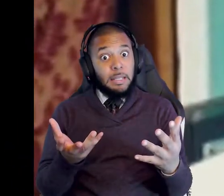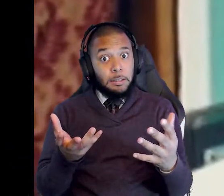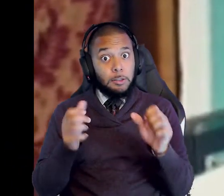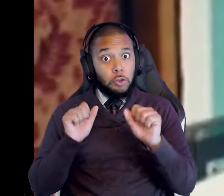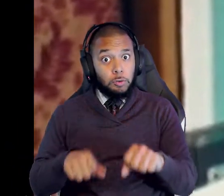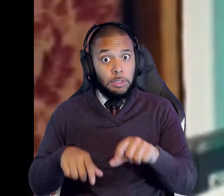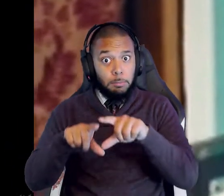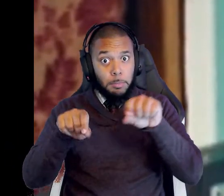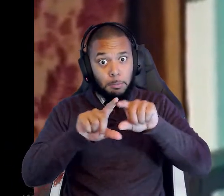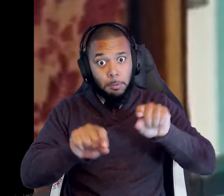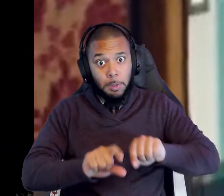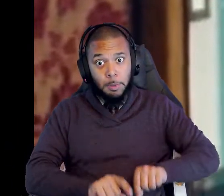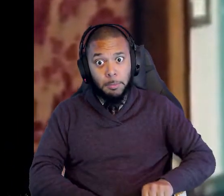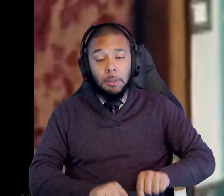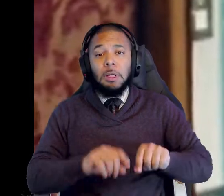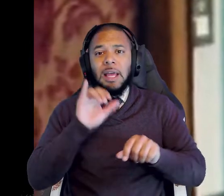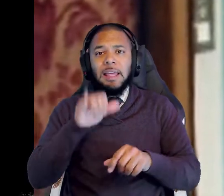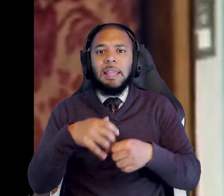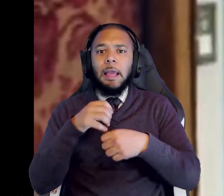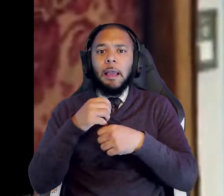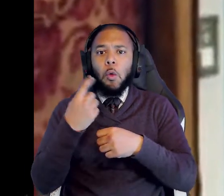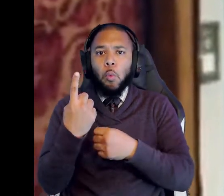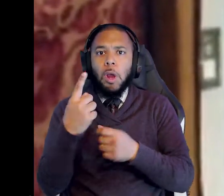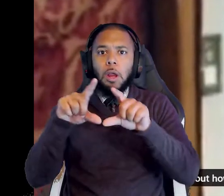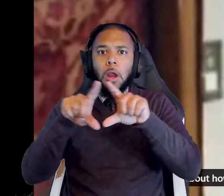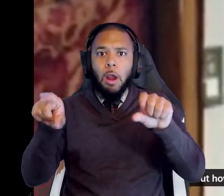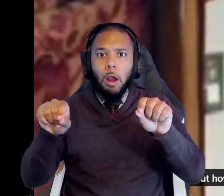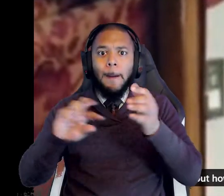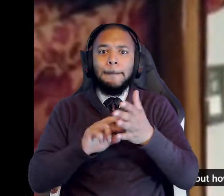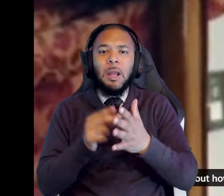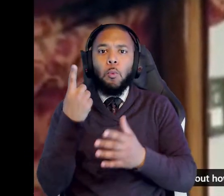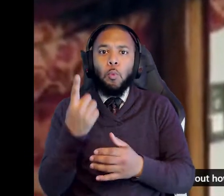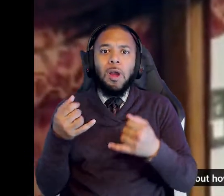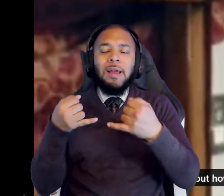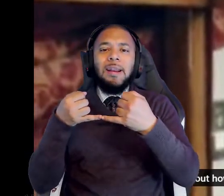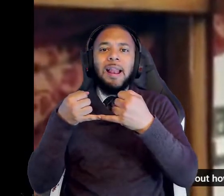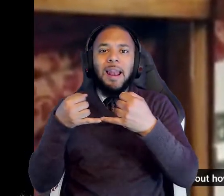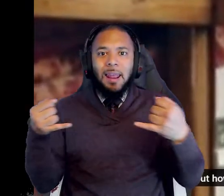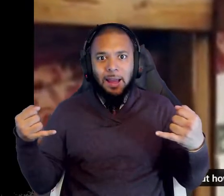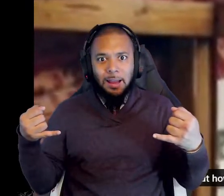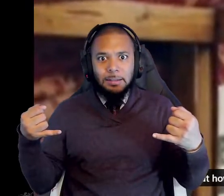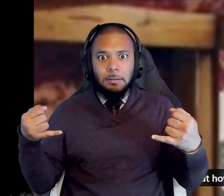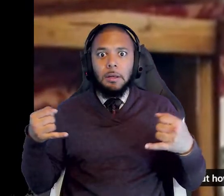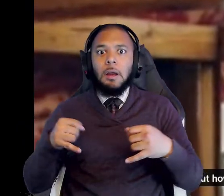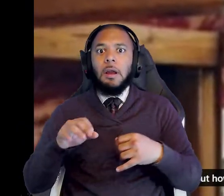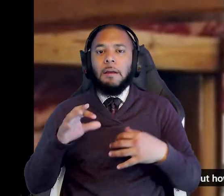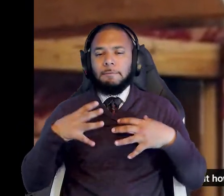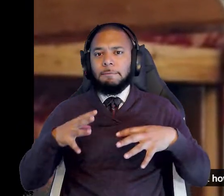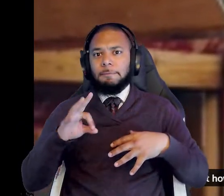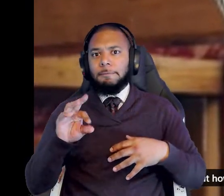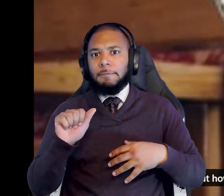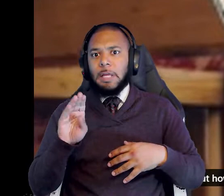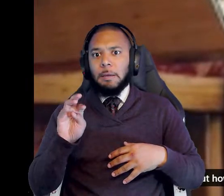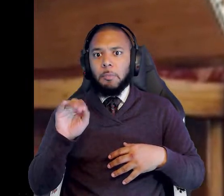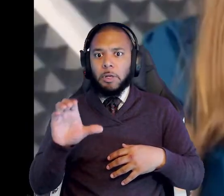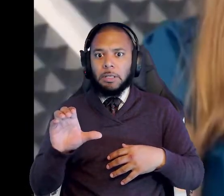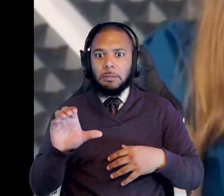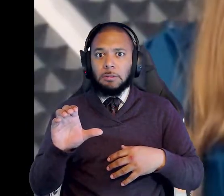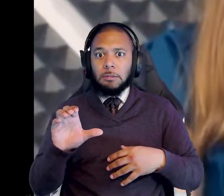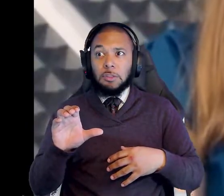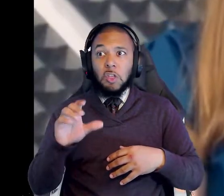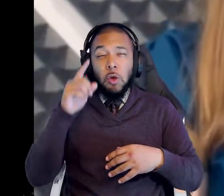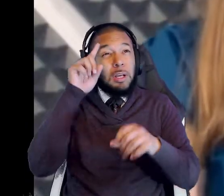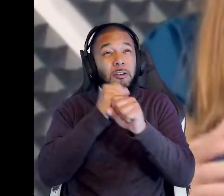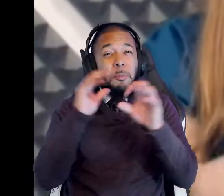would mean one line of fabric. So think about how many different punched cards you'd have to make a whole blanket or a